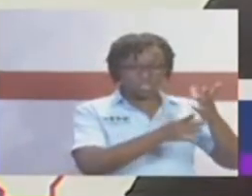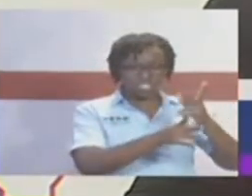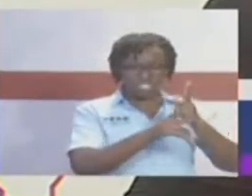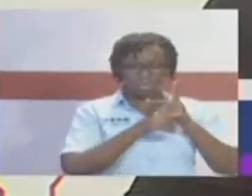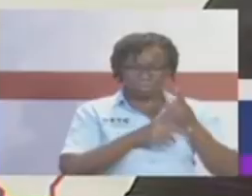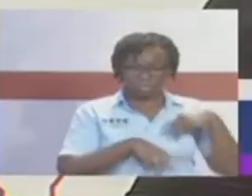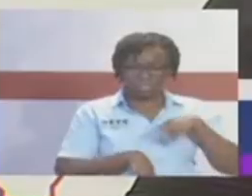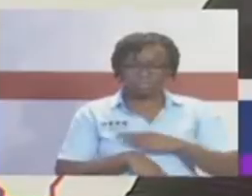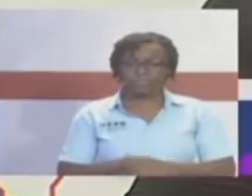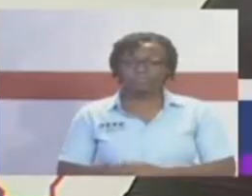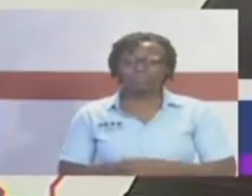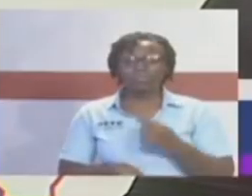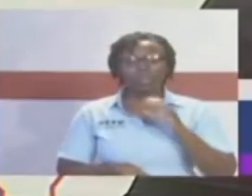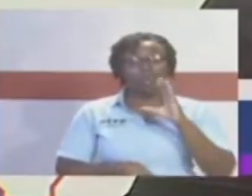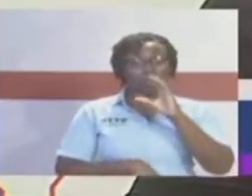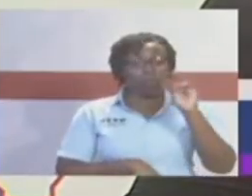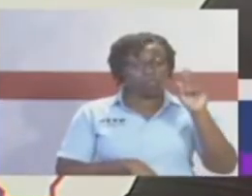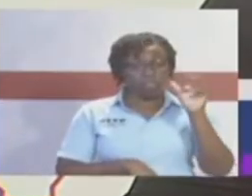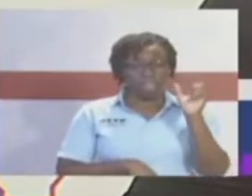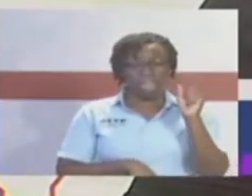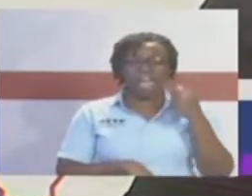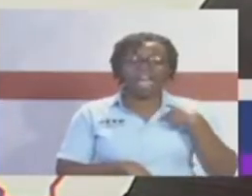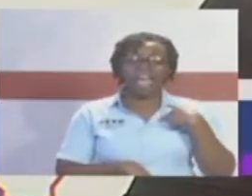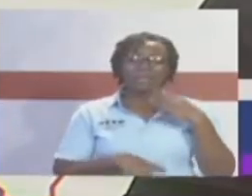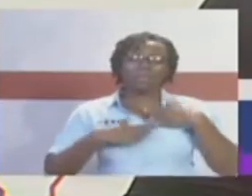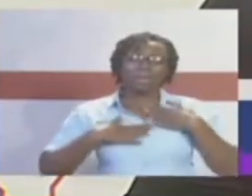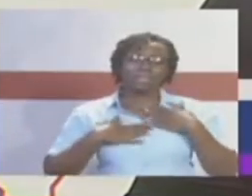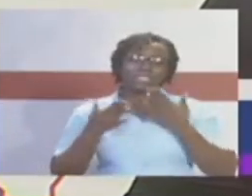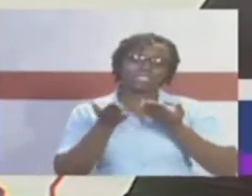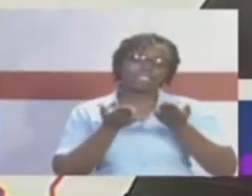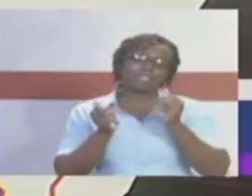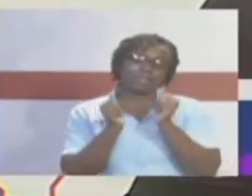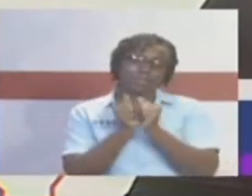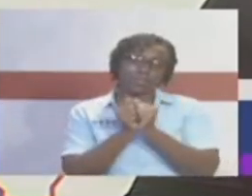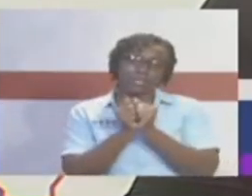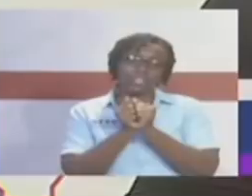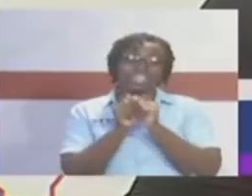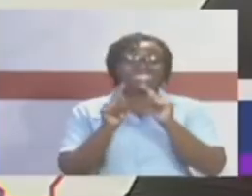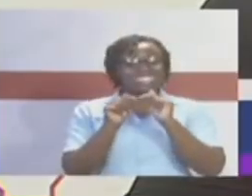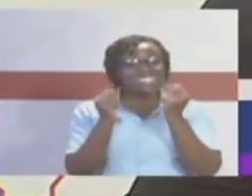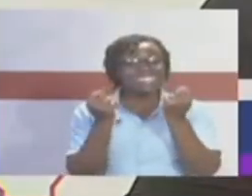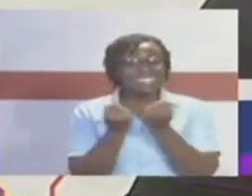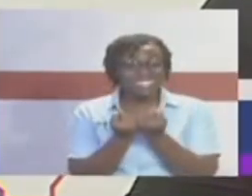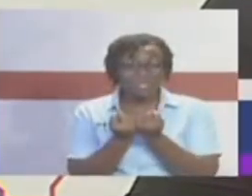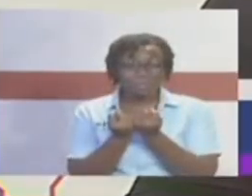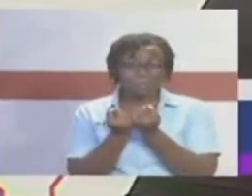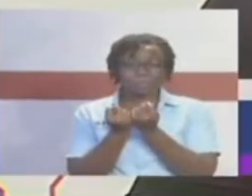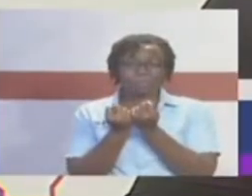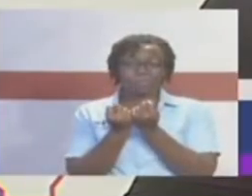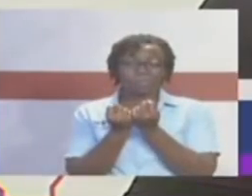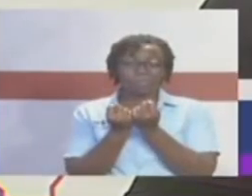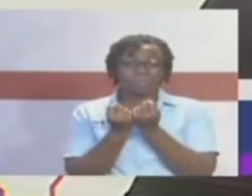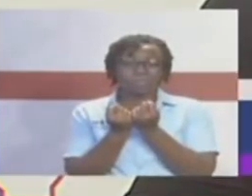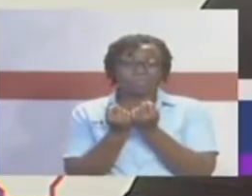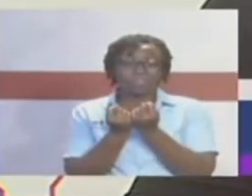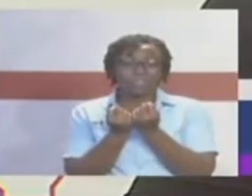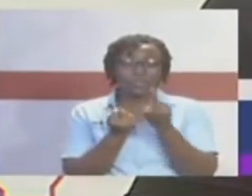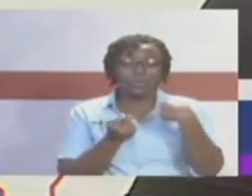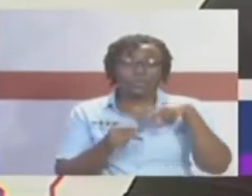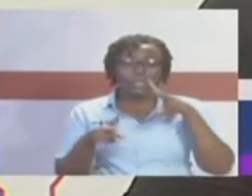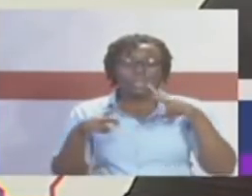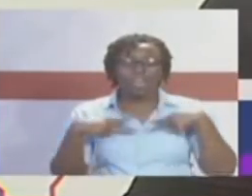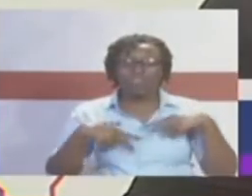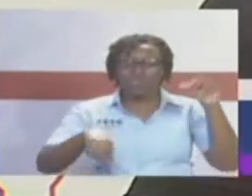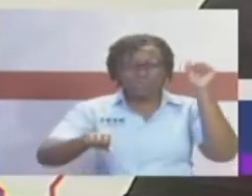a committed and resilient team of consultants, registrars, and house officers on the medical ward. We have